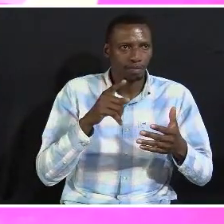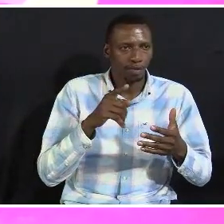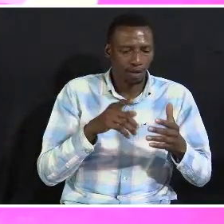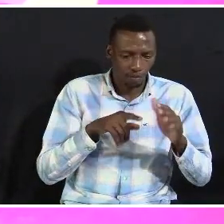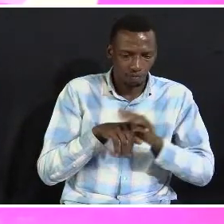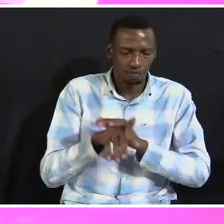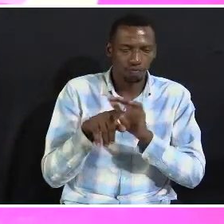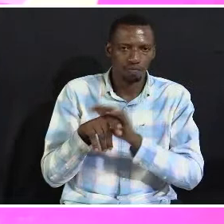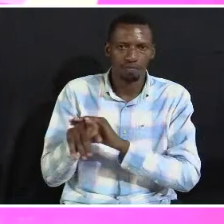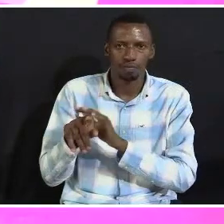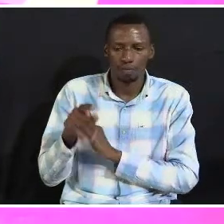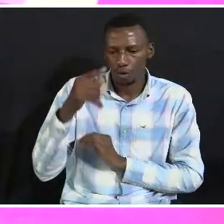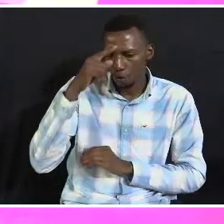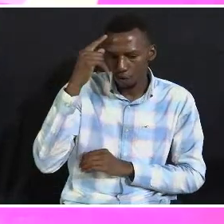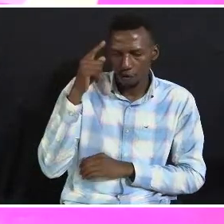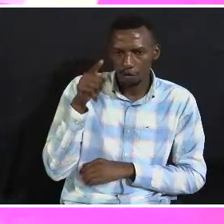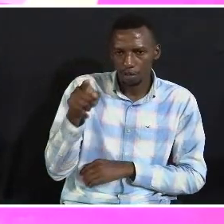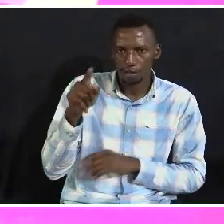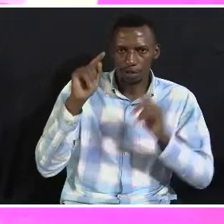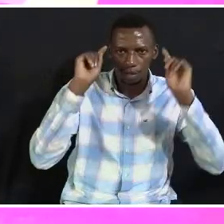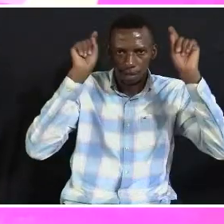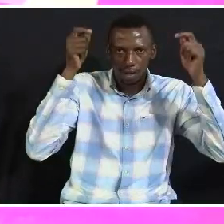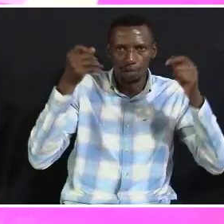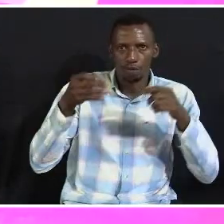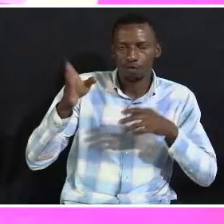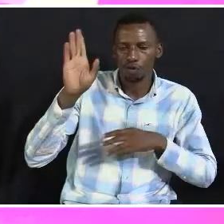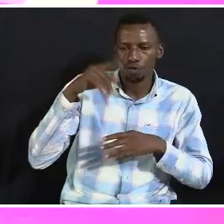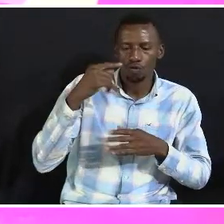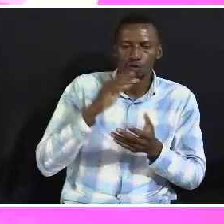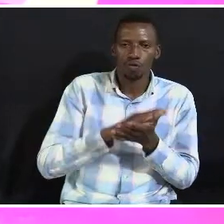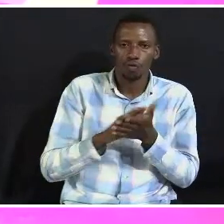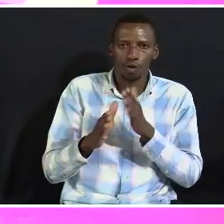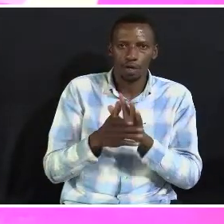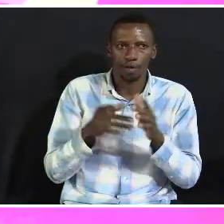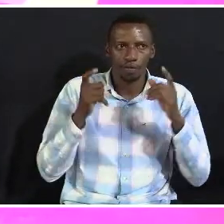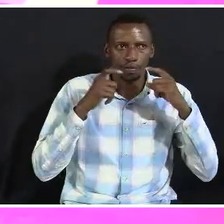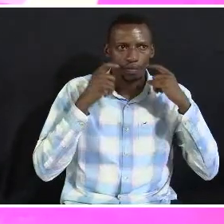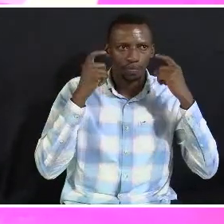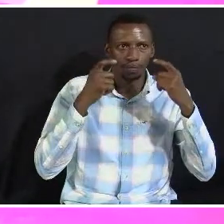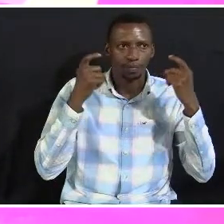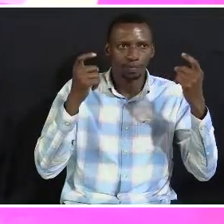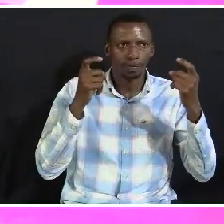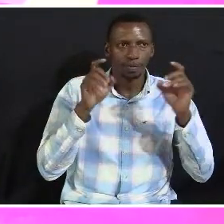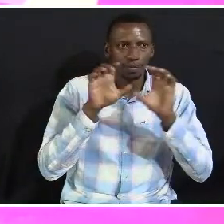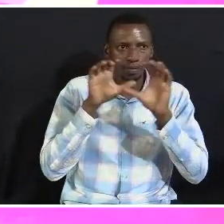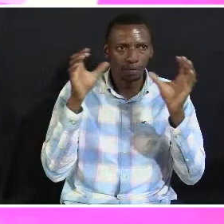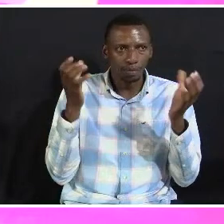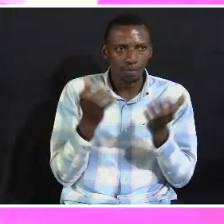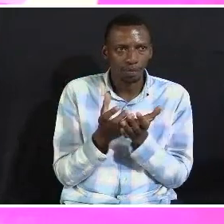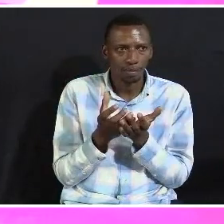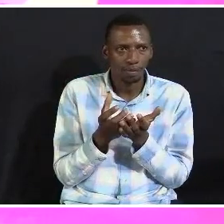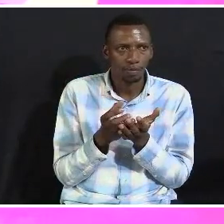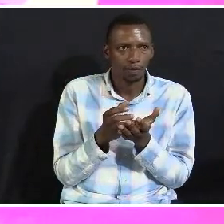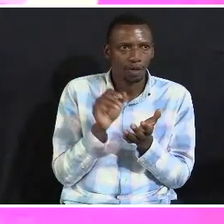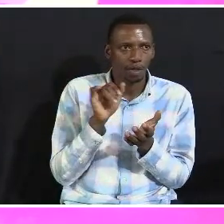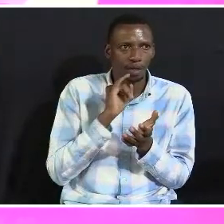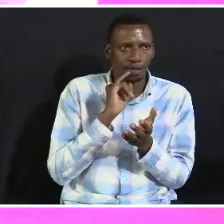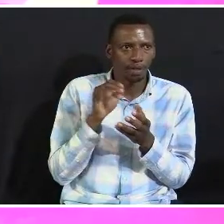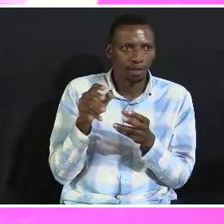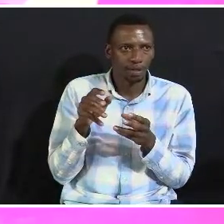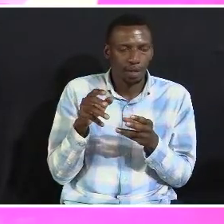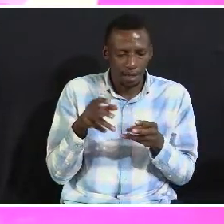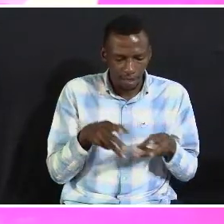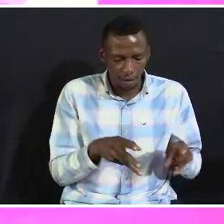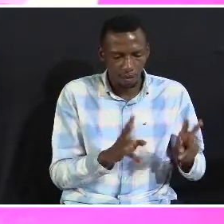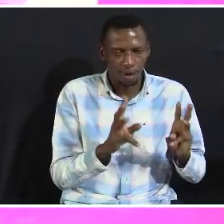in. For this Lamb of God who takes away the sin of the world is the way, the truth, and the